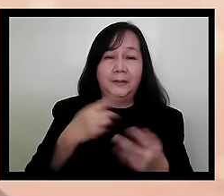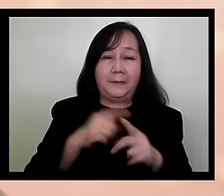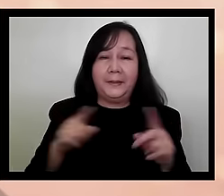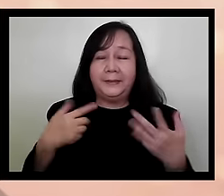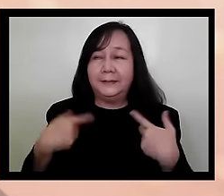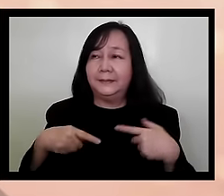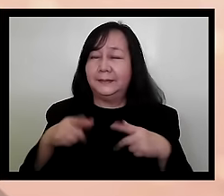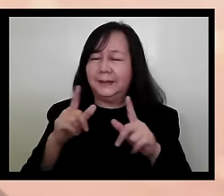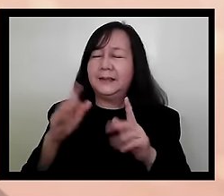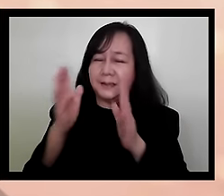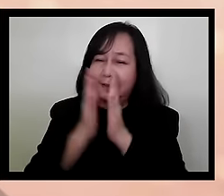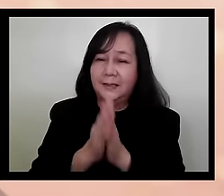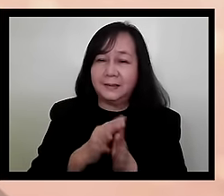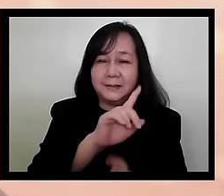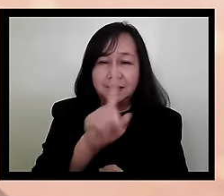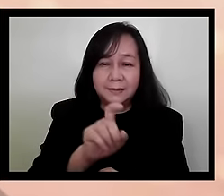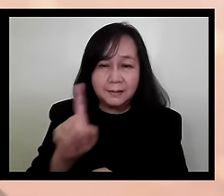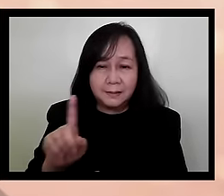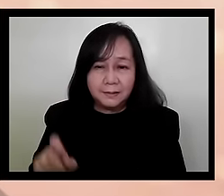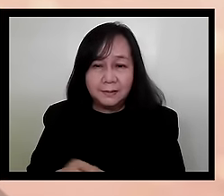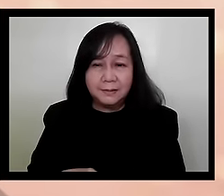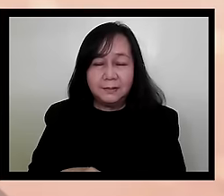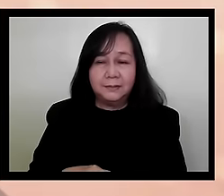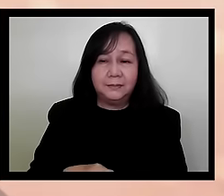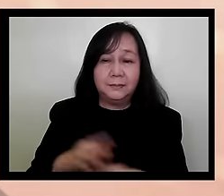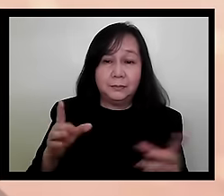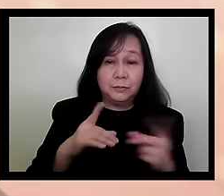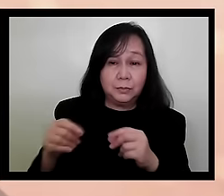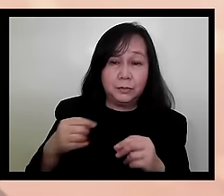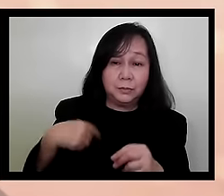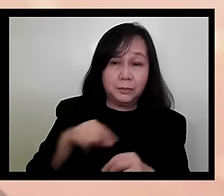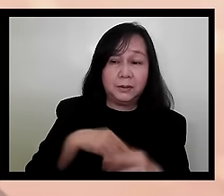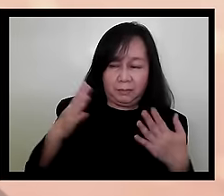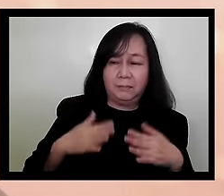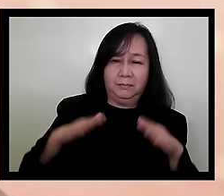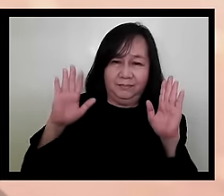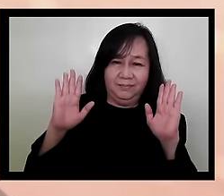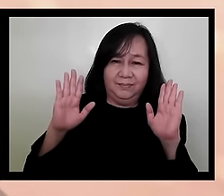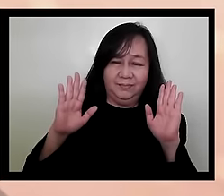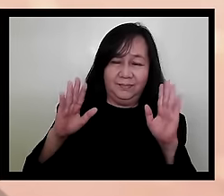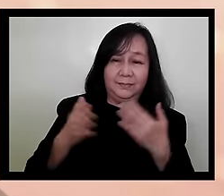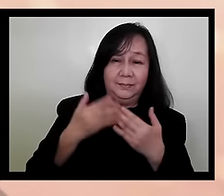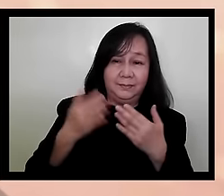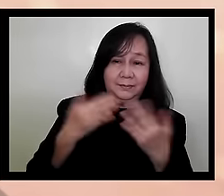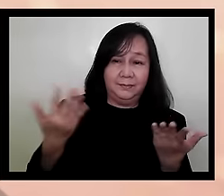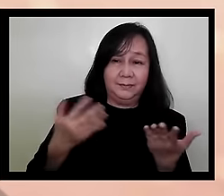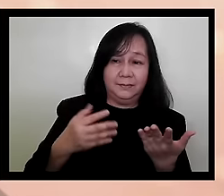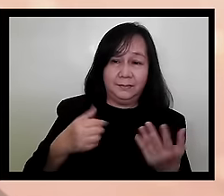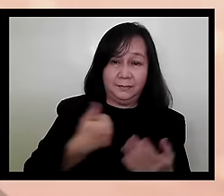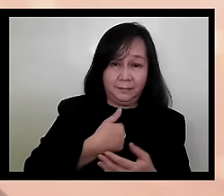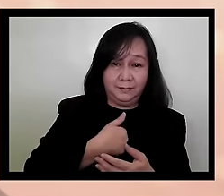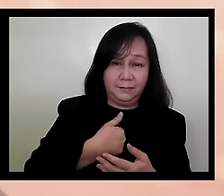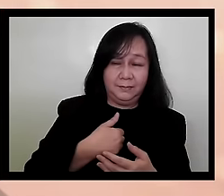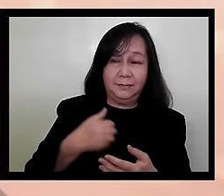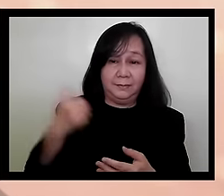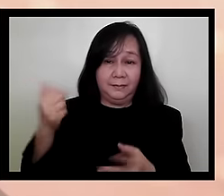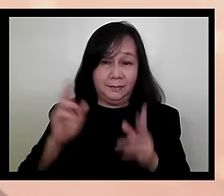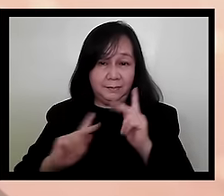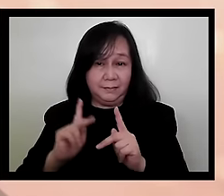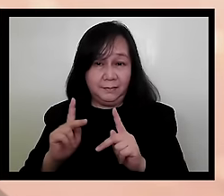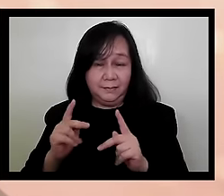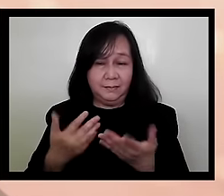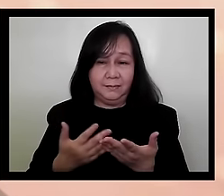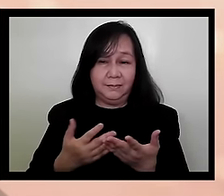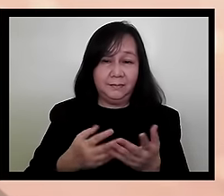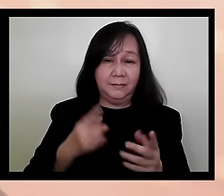let us ask ourselves do we give up so easily on ourselves on other people one mistake